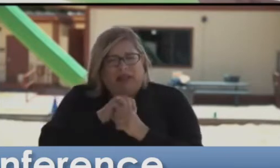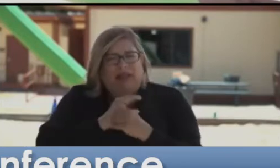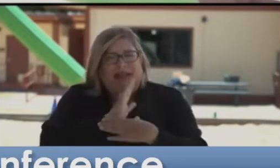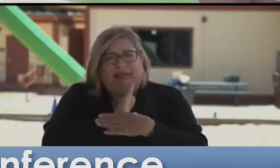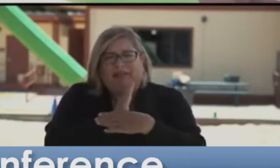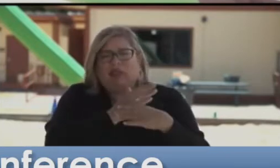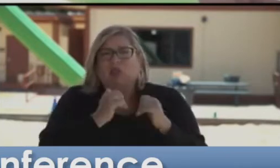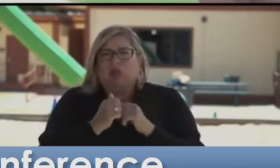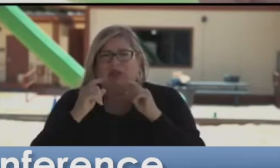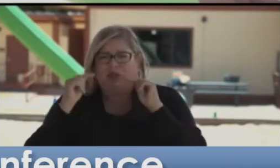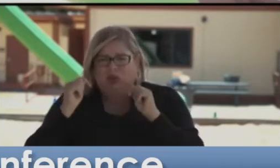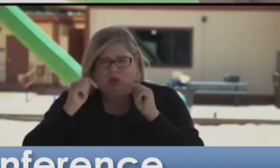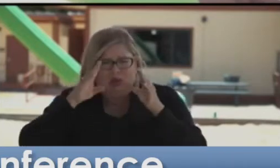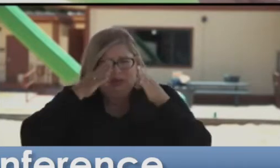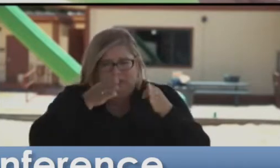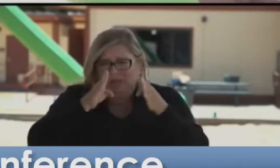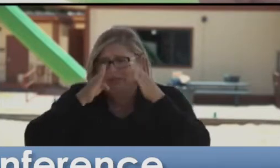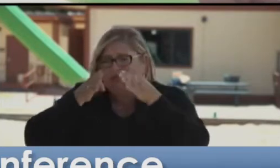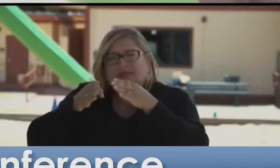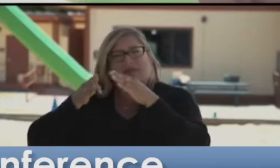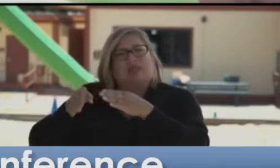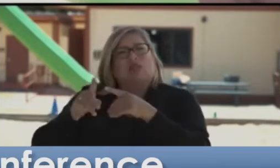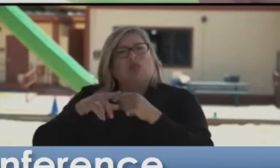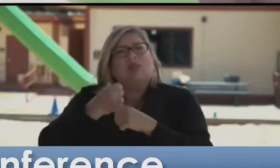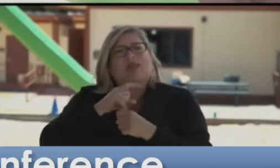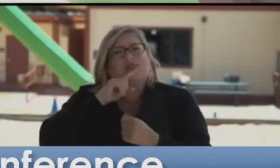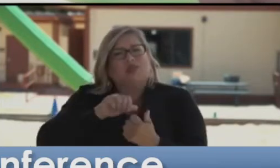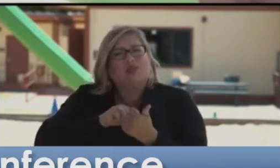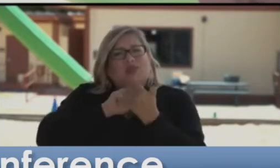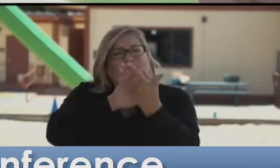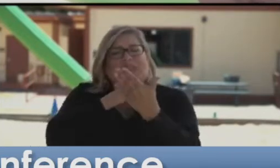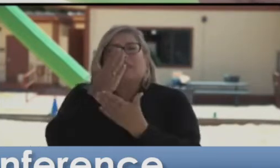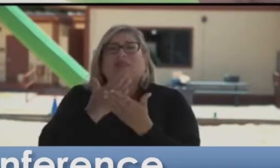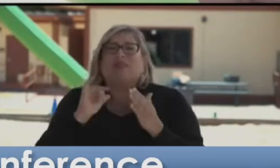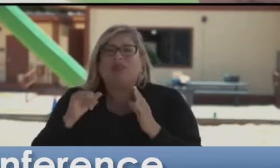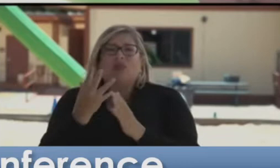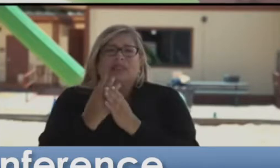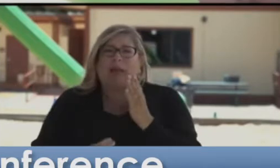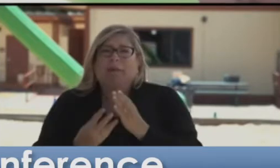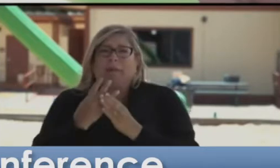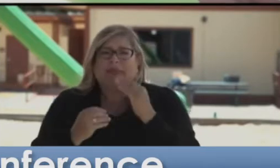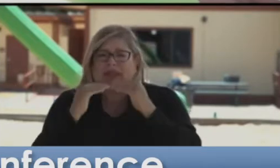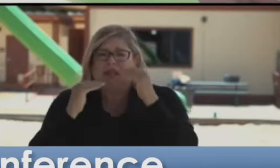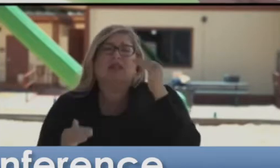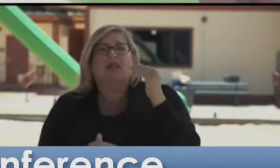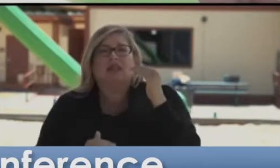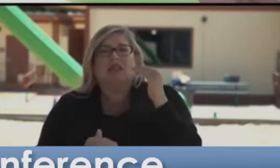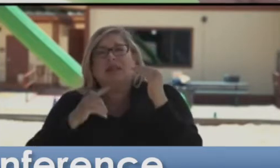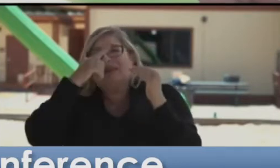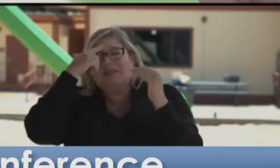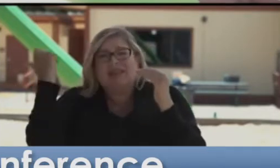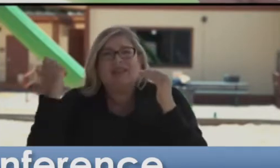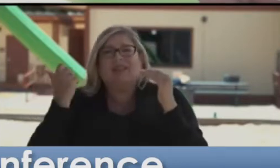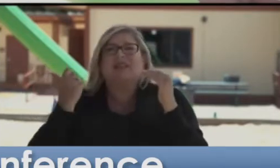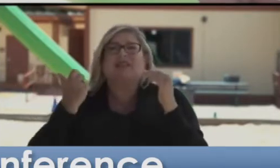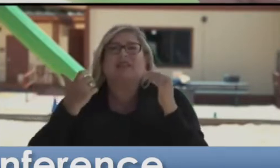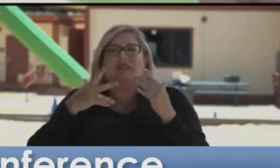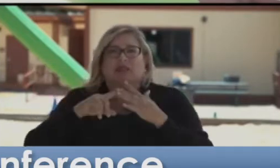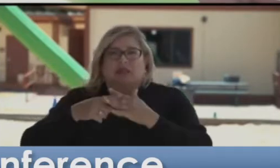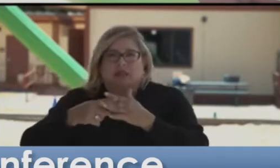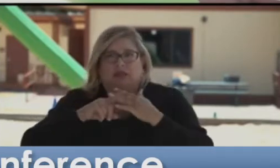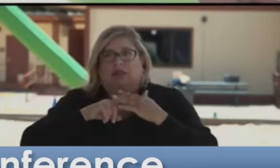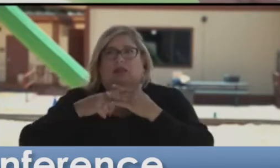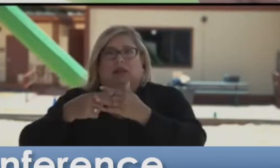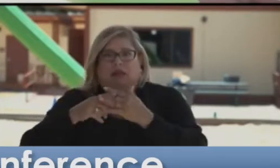high-dose tutoring to address some of the anxiety and some of the gaps because of the fits and start over this